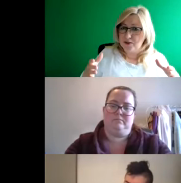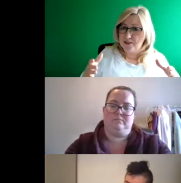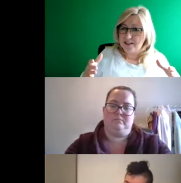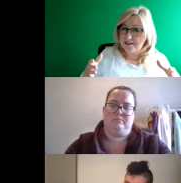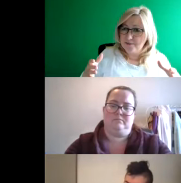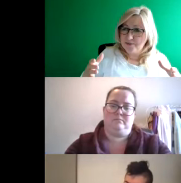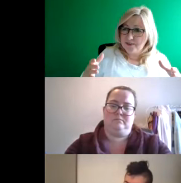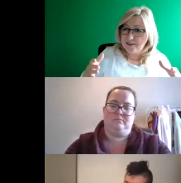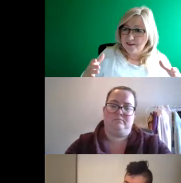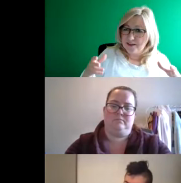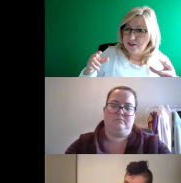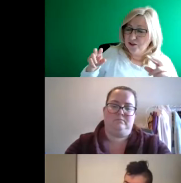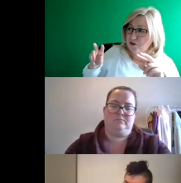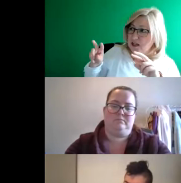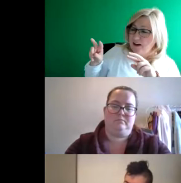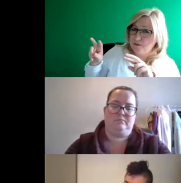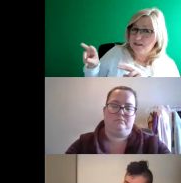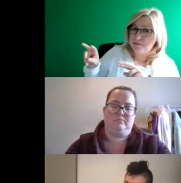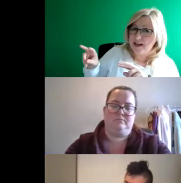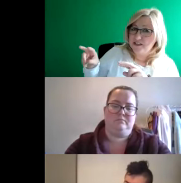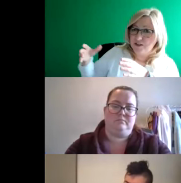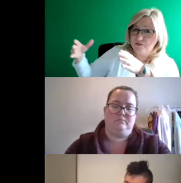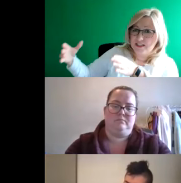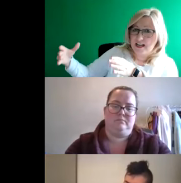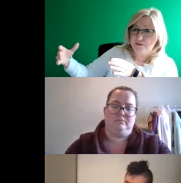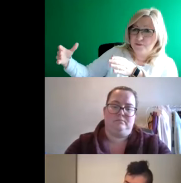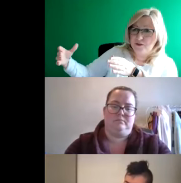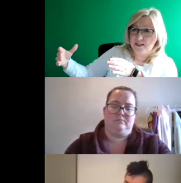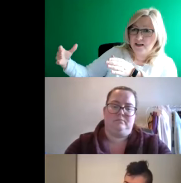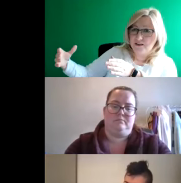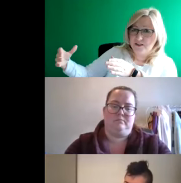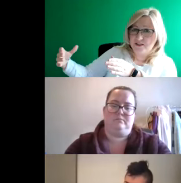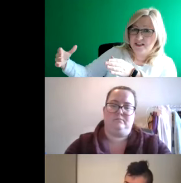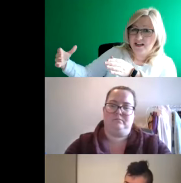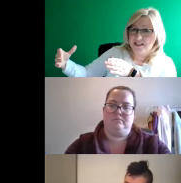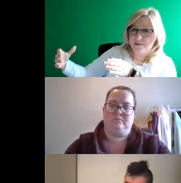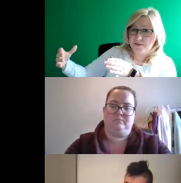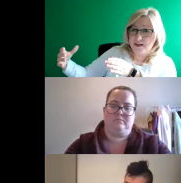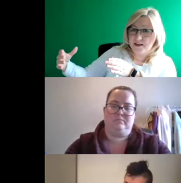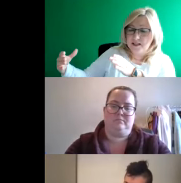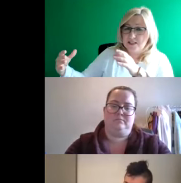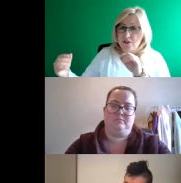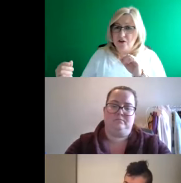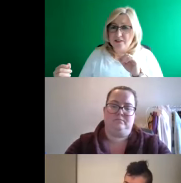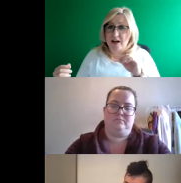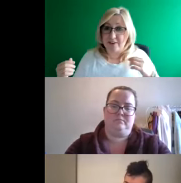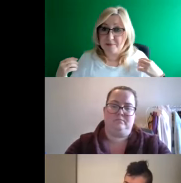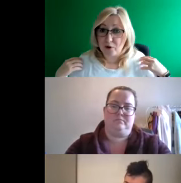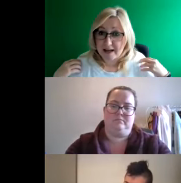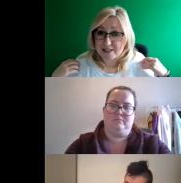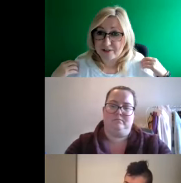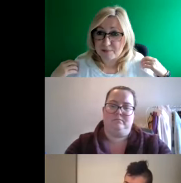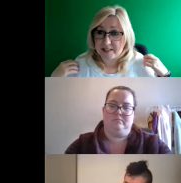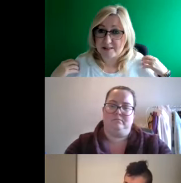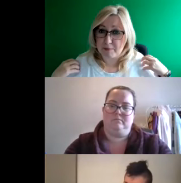mainstream community, you're going to have the perspective of the deaf community on the other side. Yeah. So you also have here